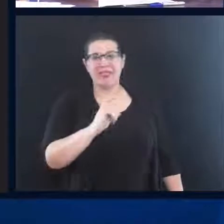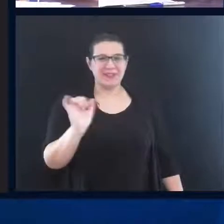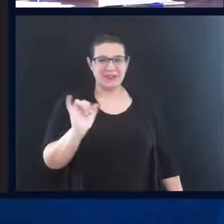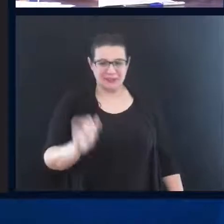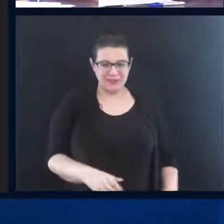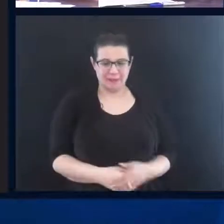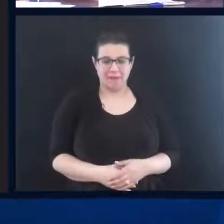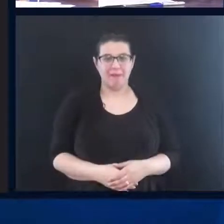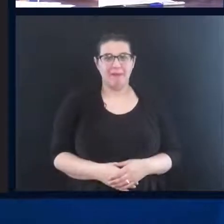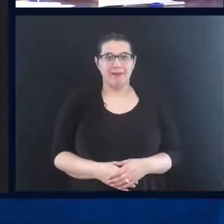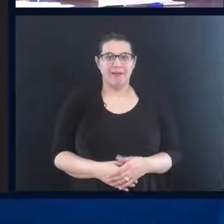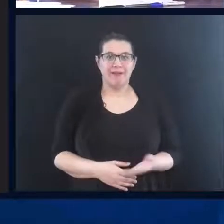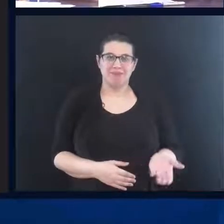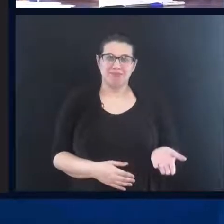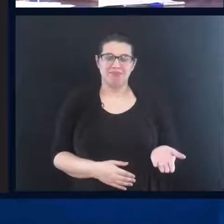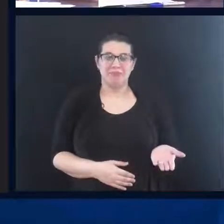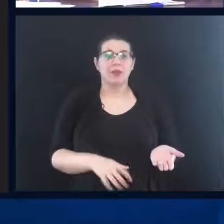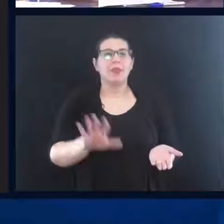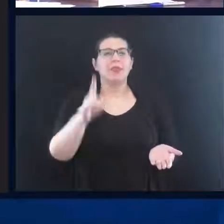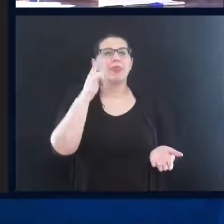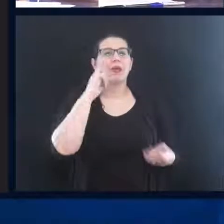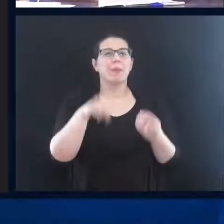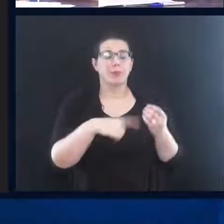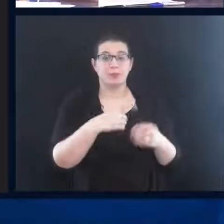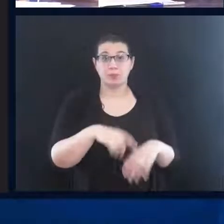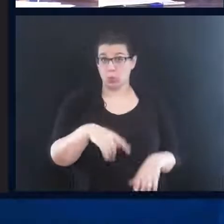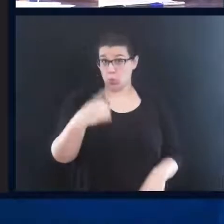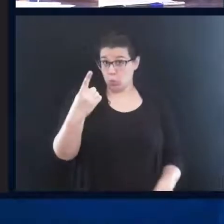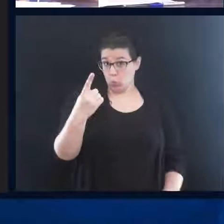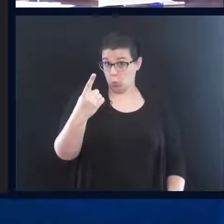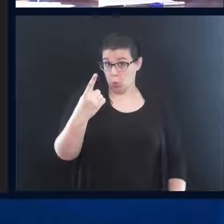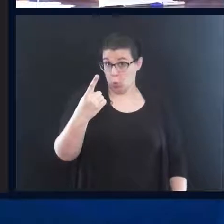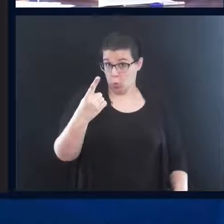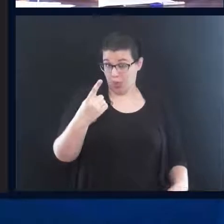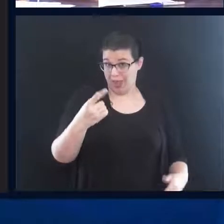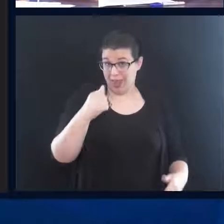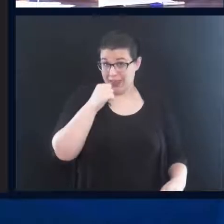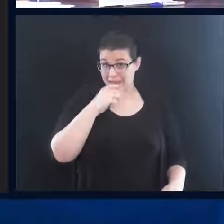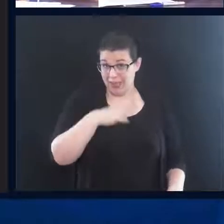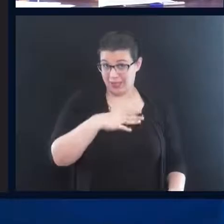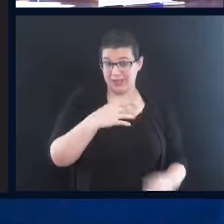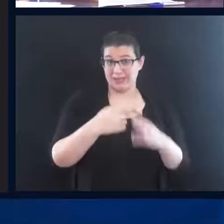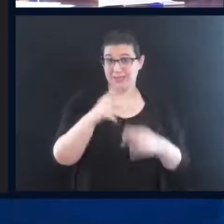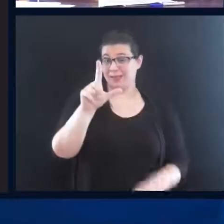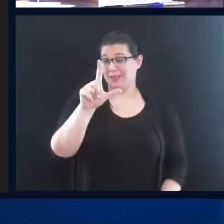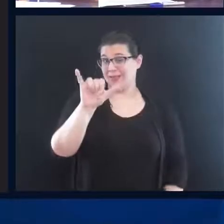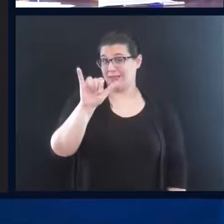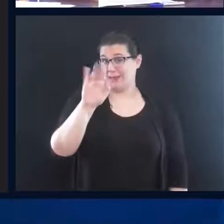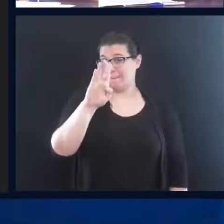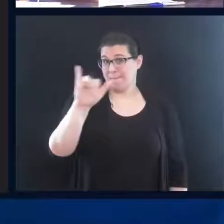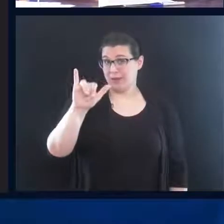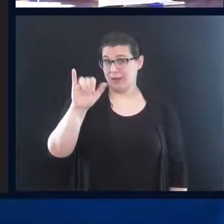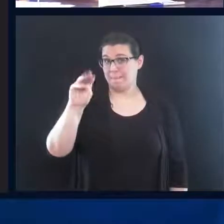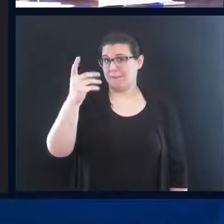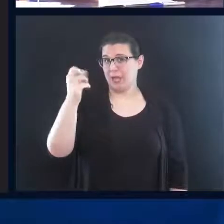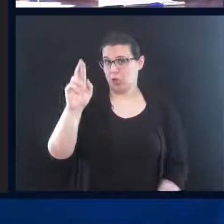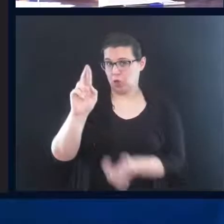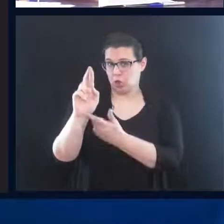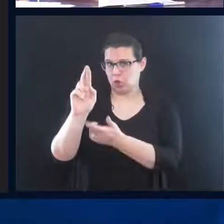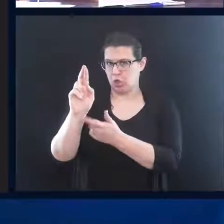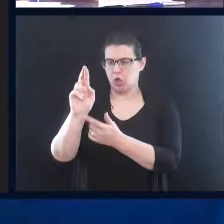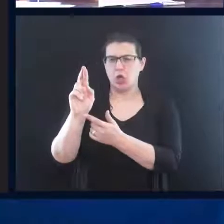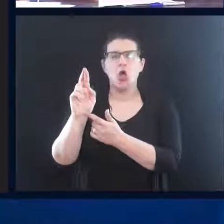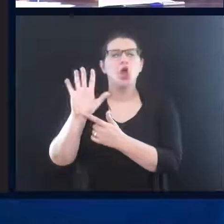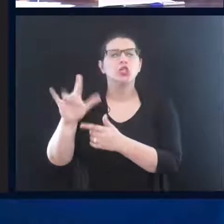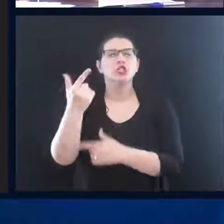just for a second. There was a young lady there, Livy Miller. Livy Miller has a 4.2 grade point